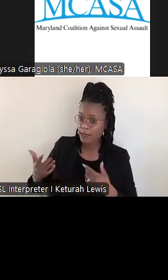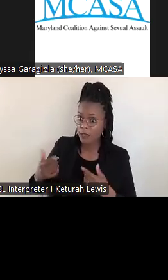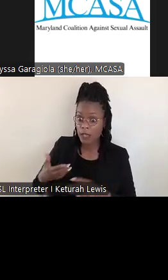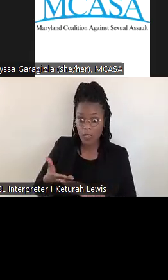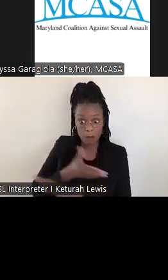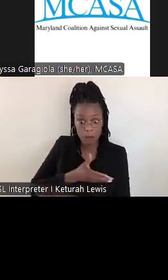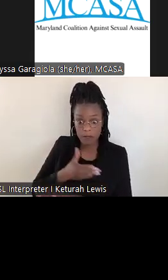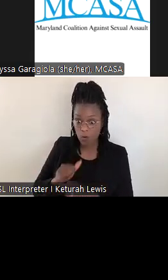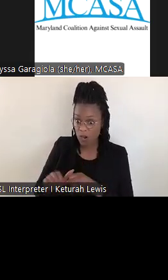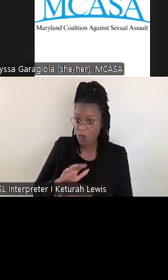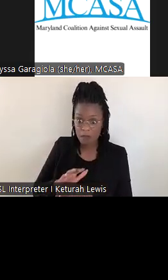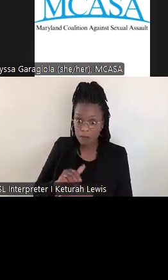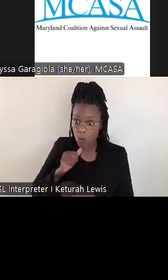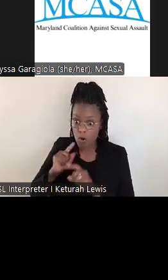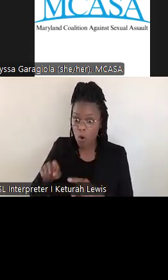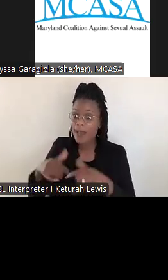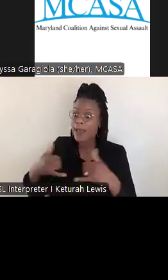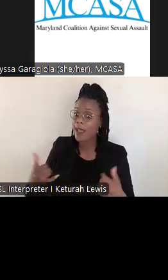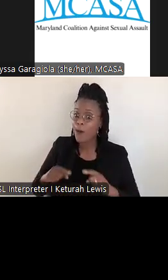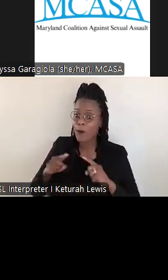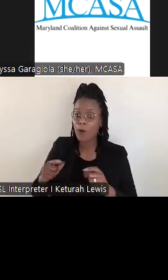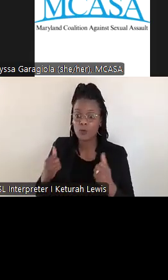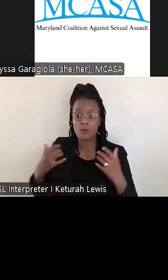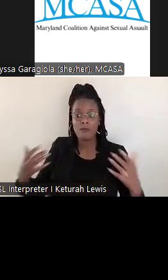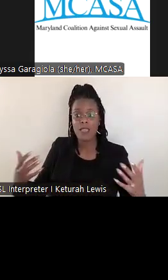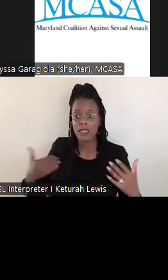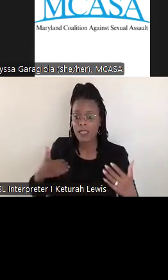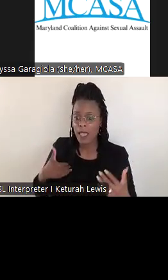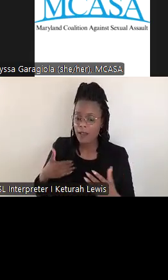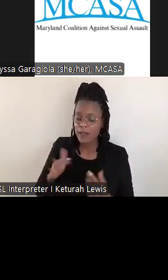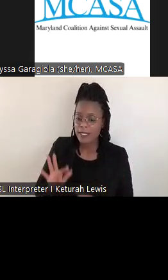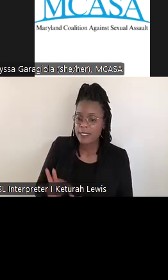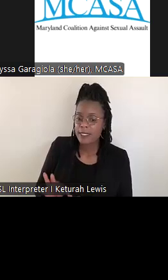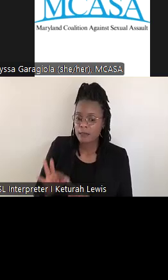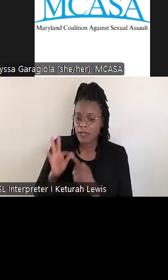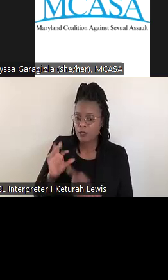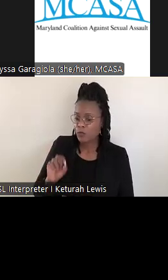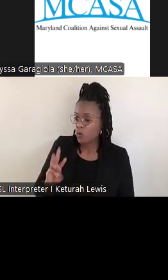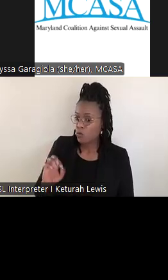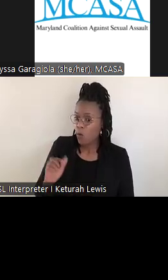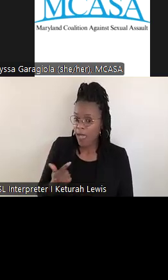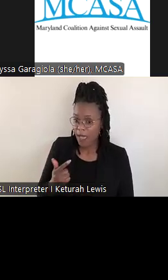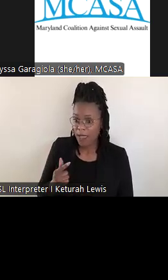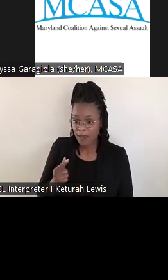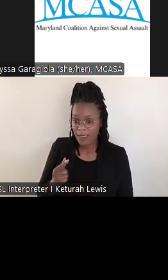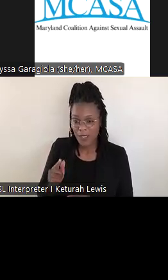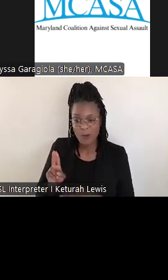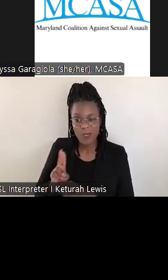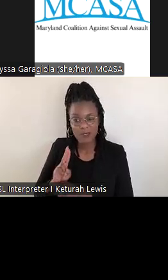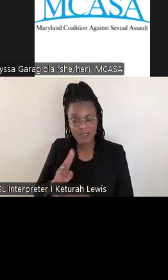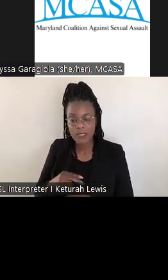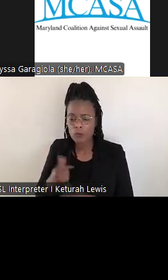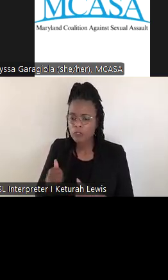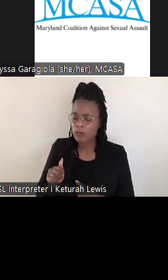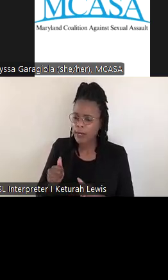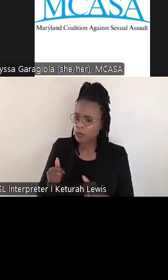to Prides. And now we go to multiple Pride events. We have special swag that we take to Pride. We really try to be there in an appropriate